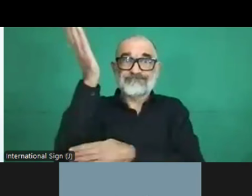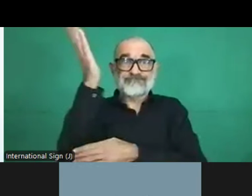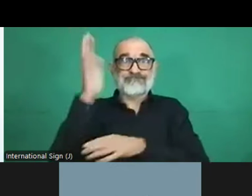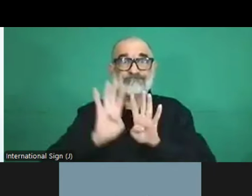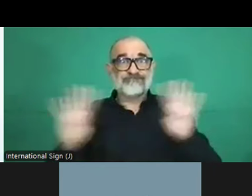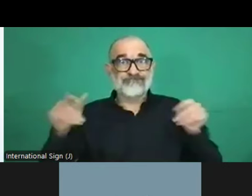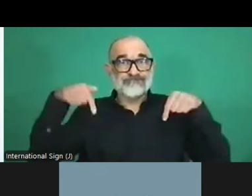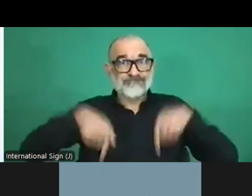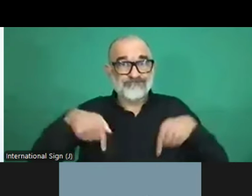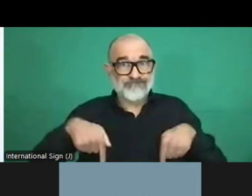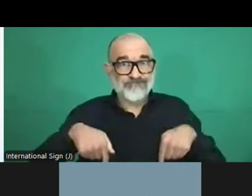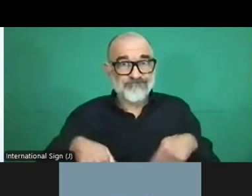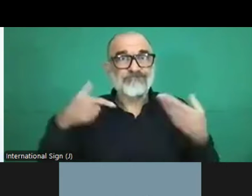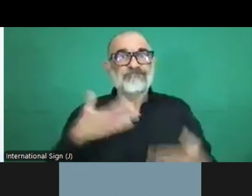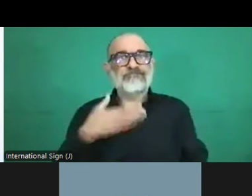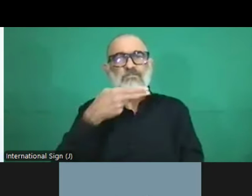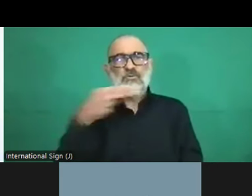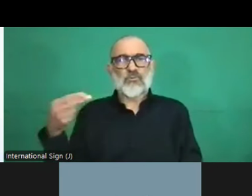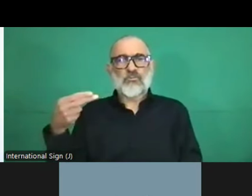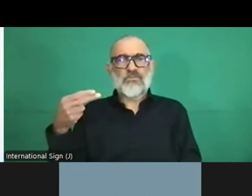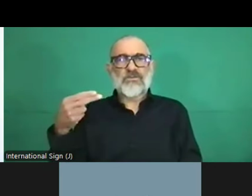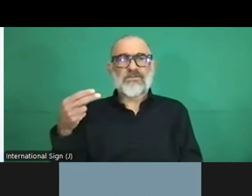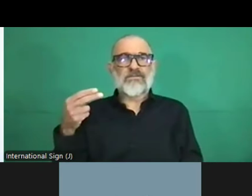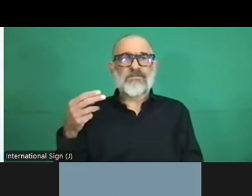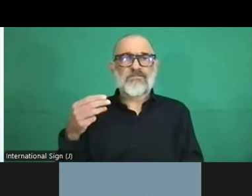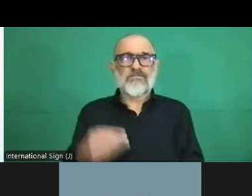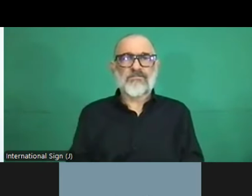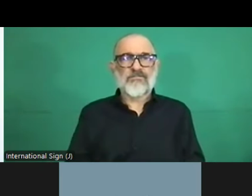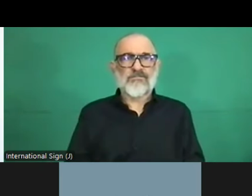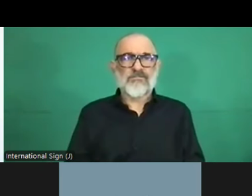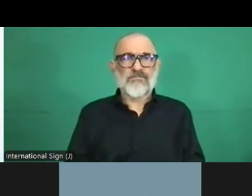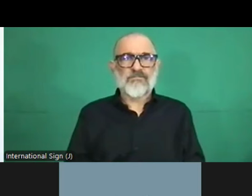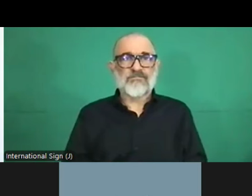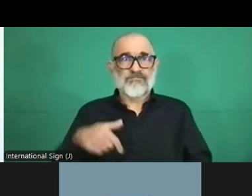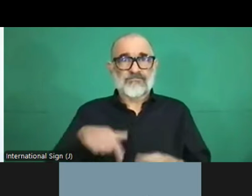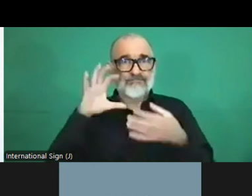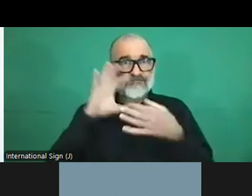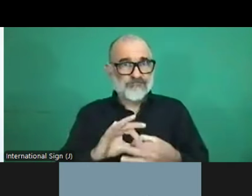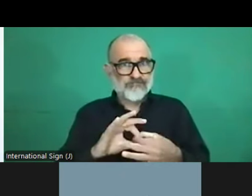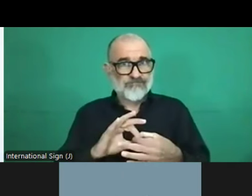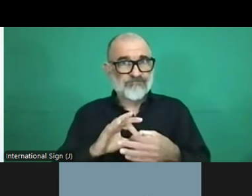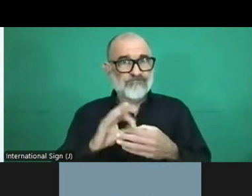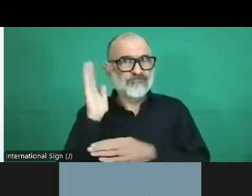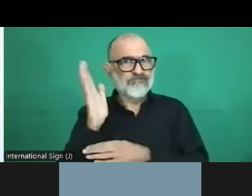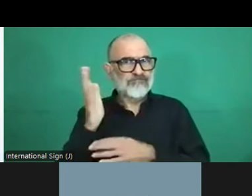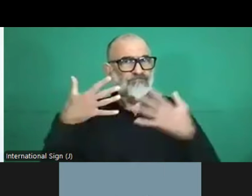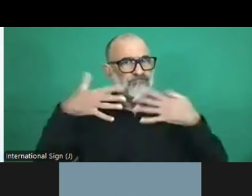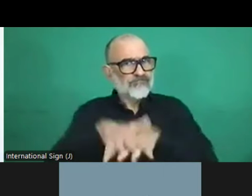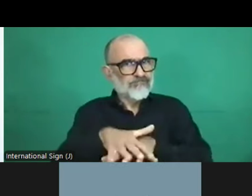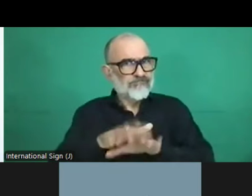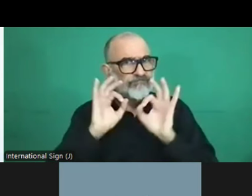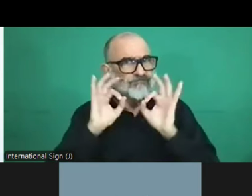representante Moralo. de I la am the Organización para la representative of Salud de the la OMS Pan en American Madrid. Organization Durante la próxima hora of y media Health. Throughout the tendré el gusto following de hour and a acompañarlos